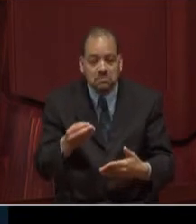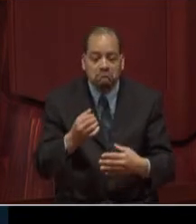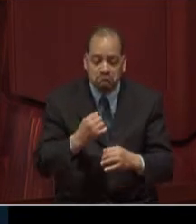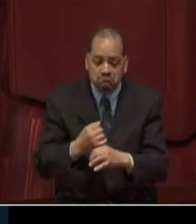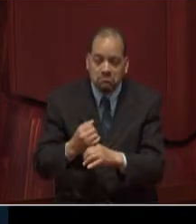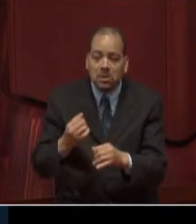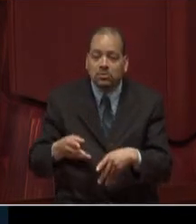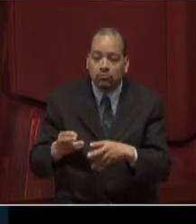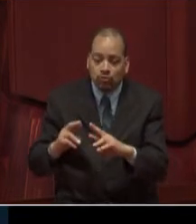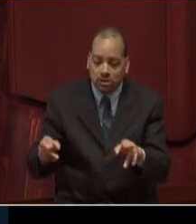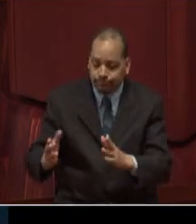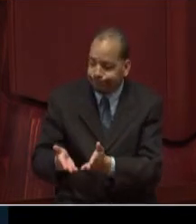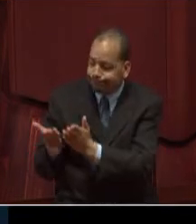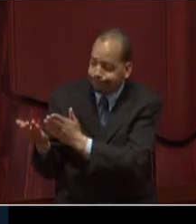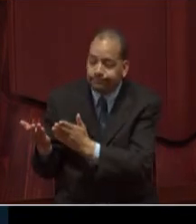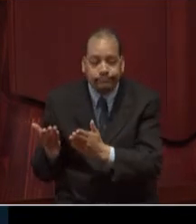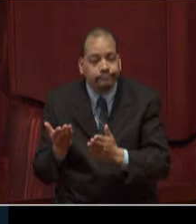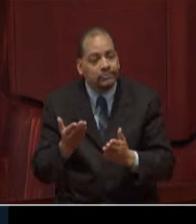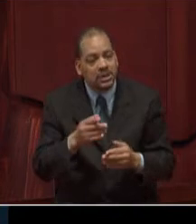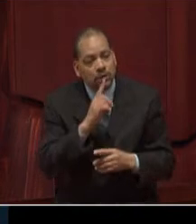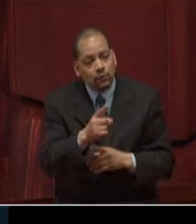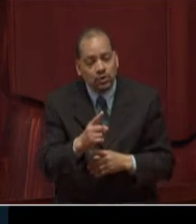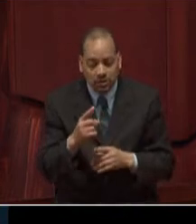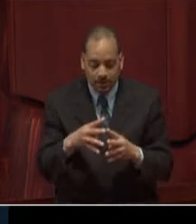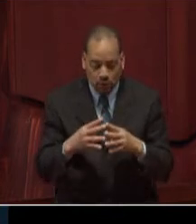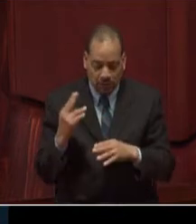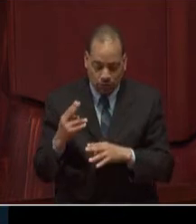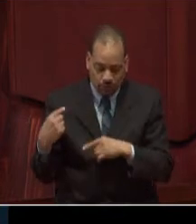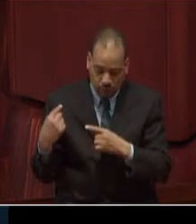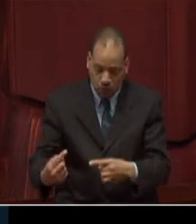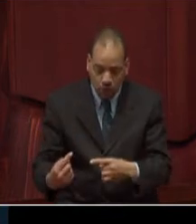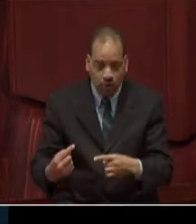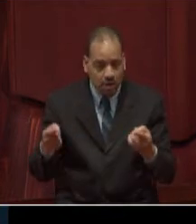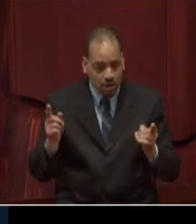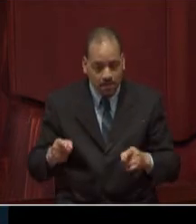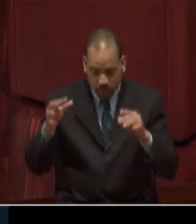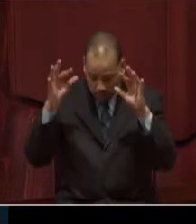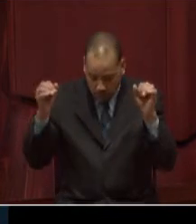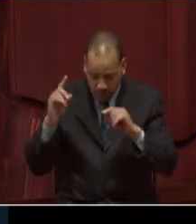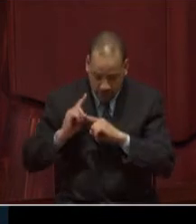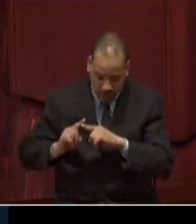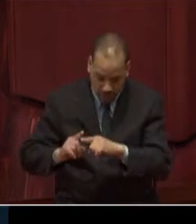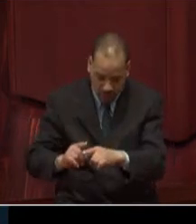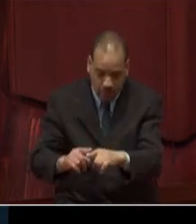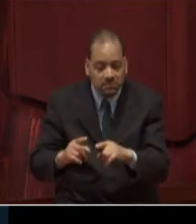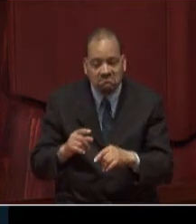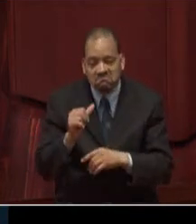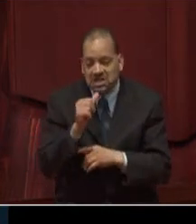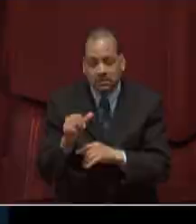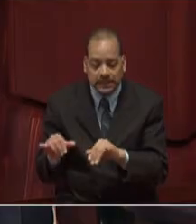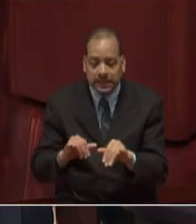almost unique in American history that in those years, everybody in the world and every American could go